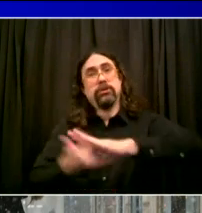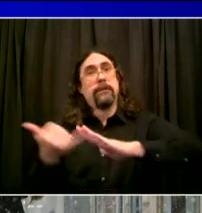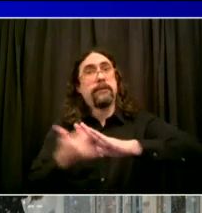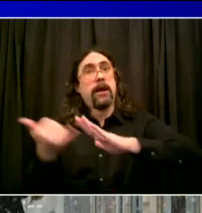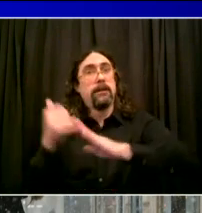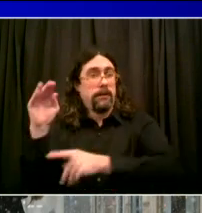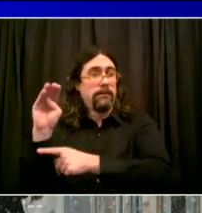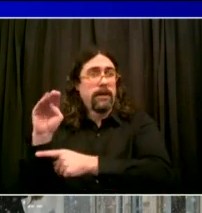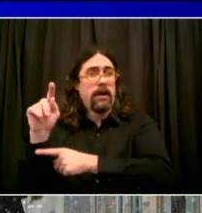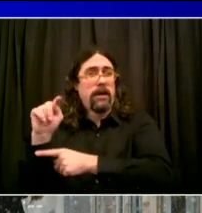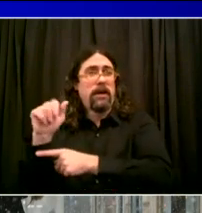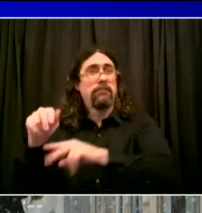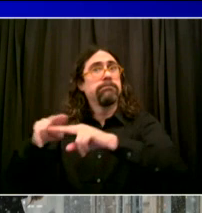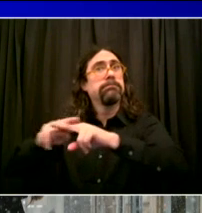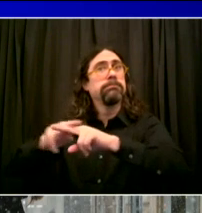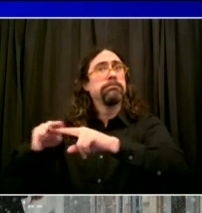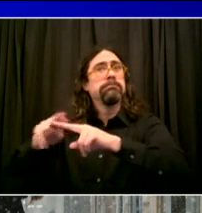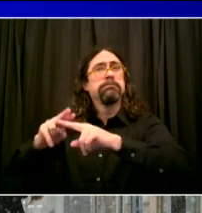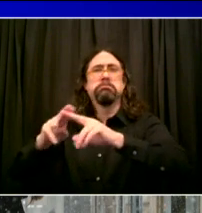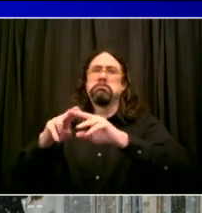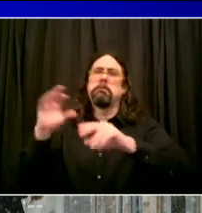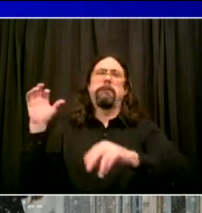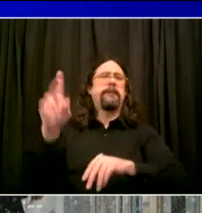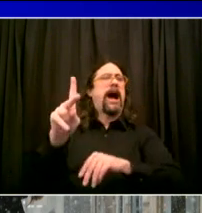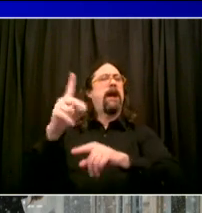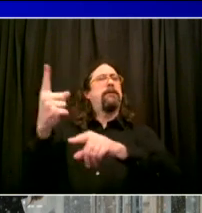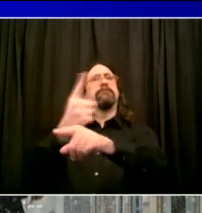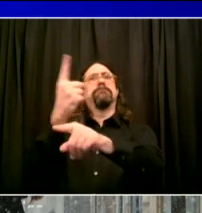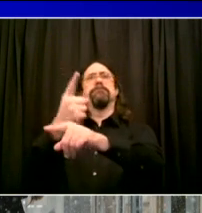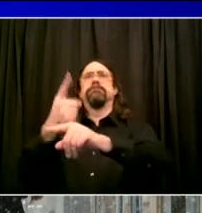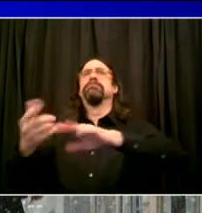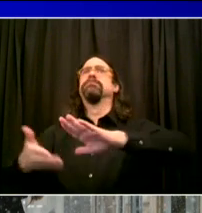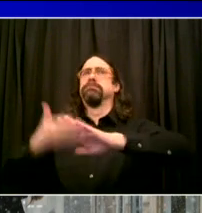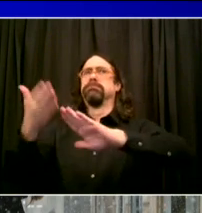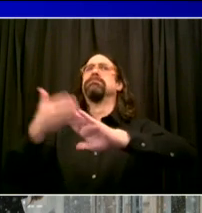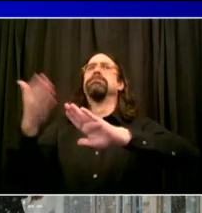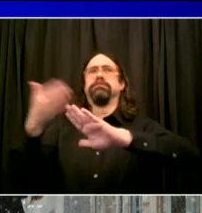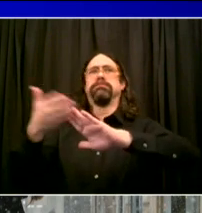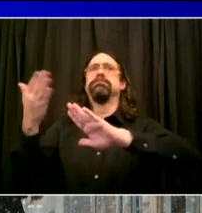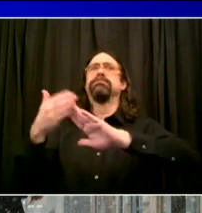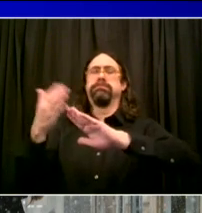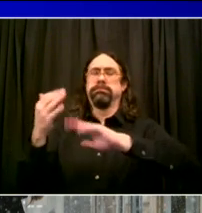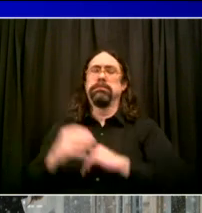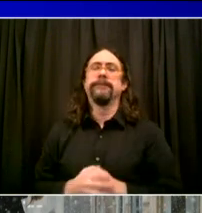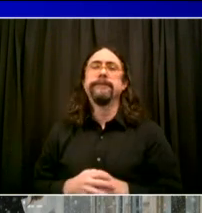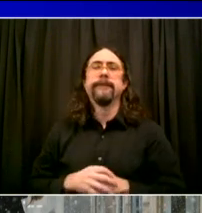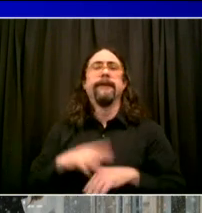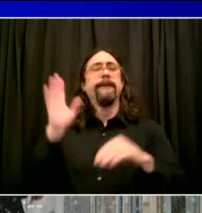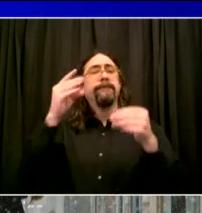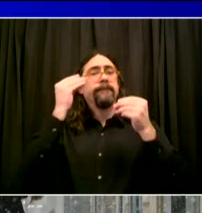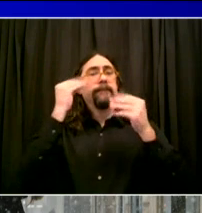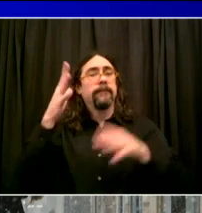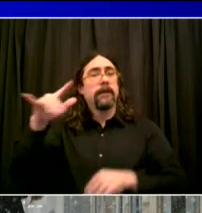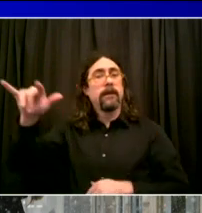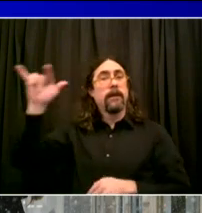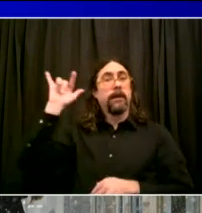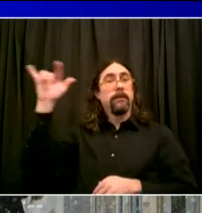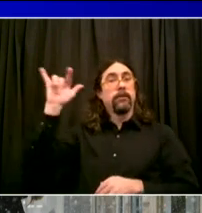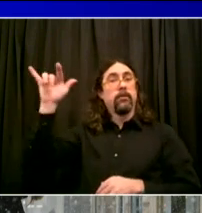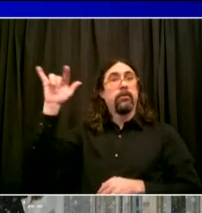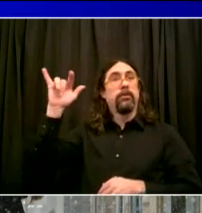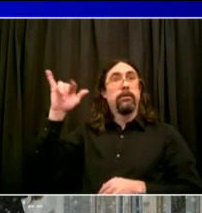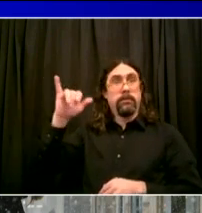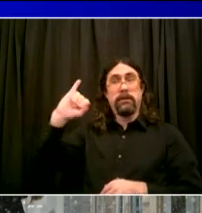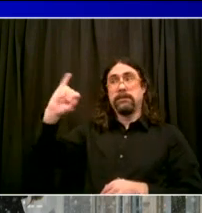suspended. There's no bus service at Port Authority. But we are also, of course, mindful that while the cleanup is happening, we want to make